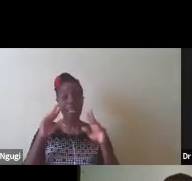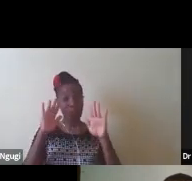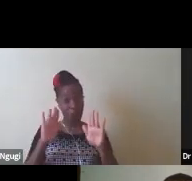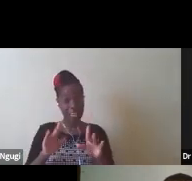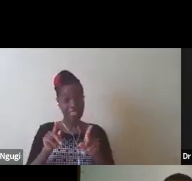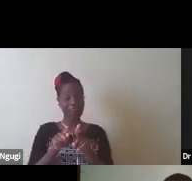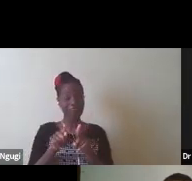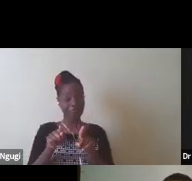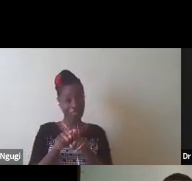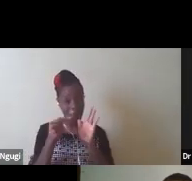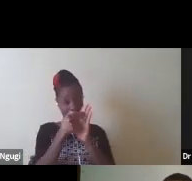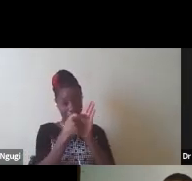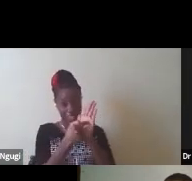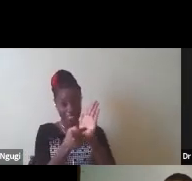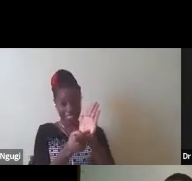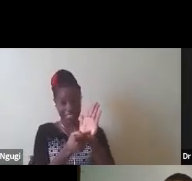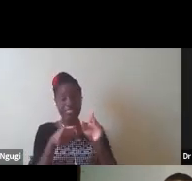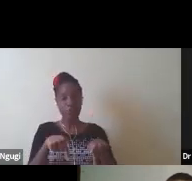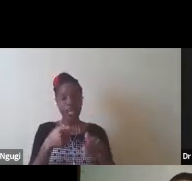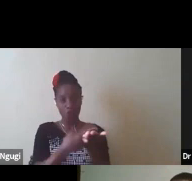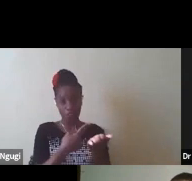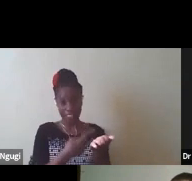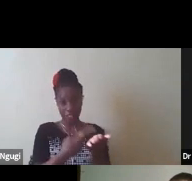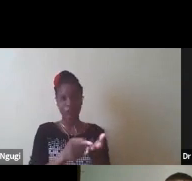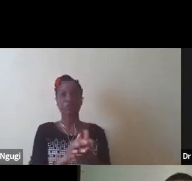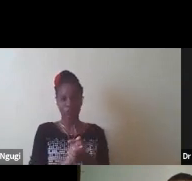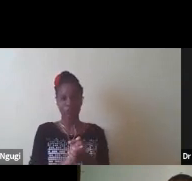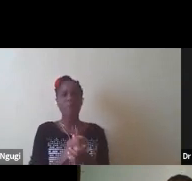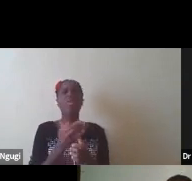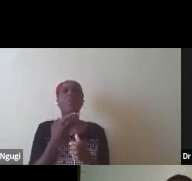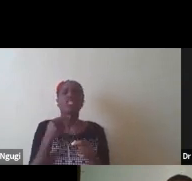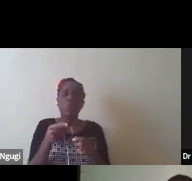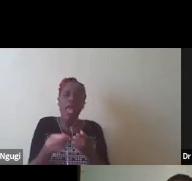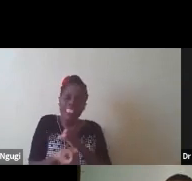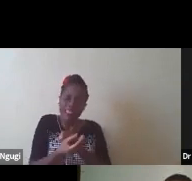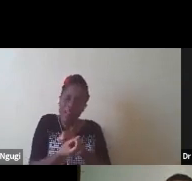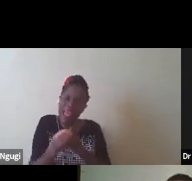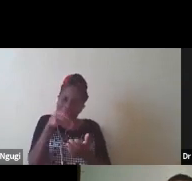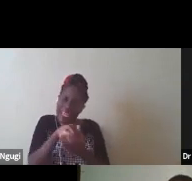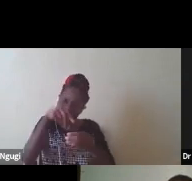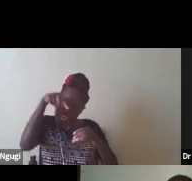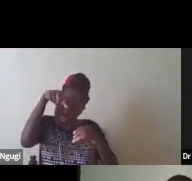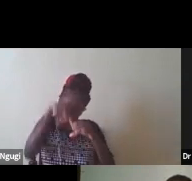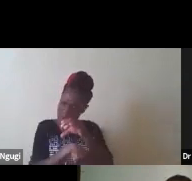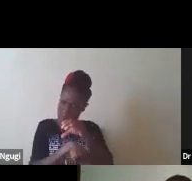with this conversation. I'd like to just maybe ask you to dig a little bit deeper on what specific